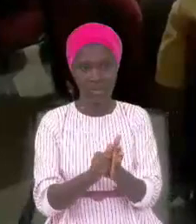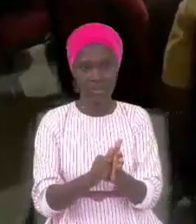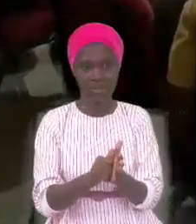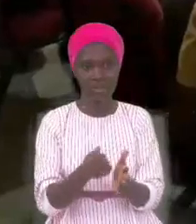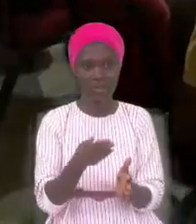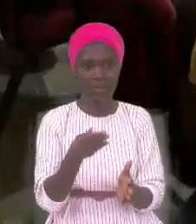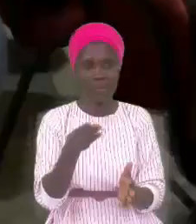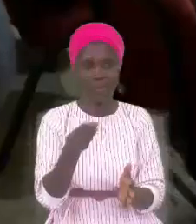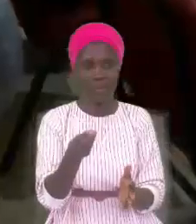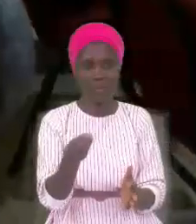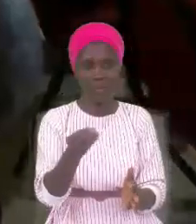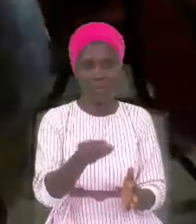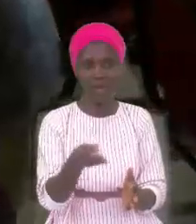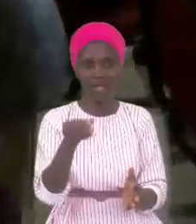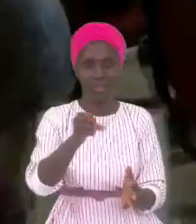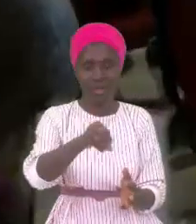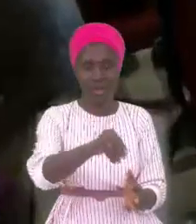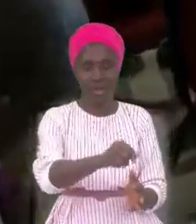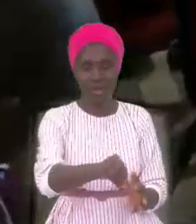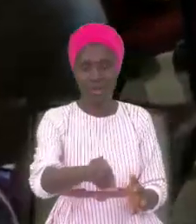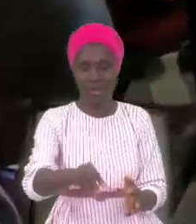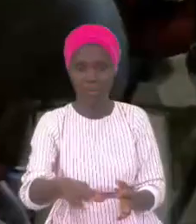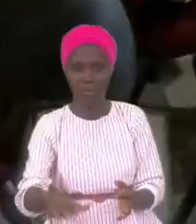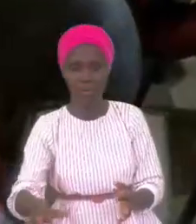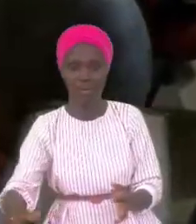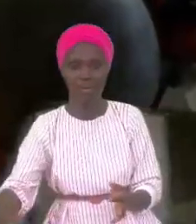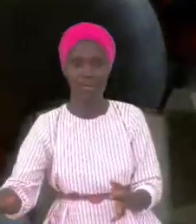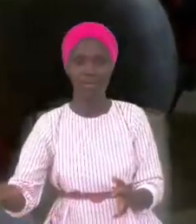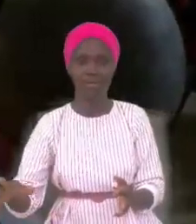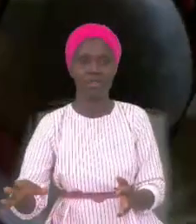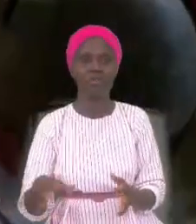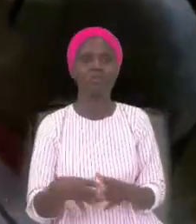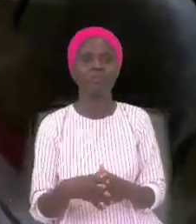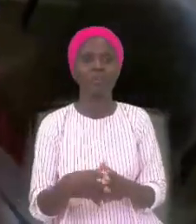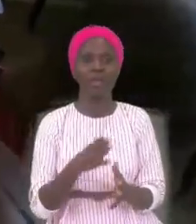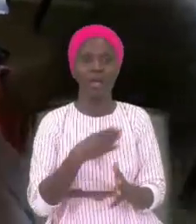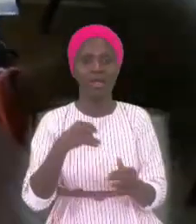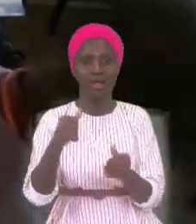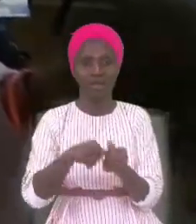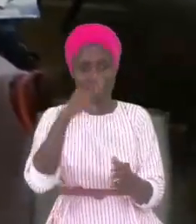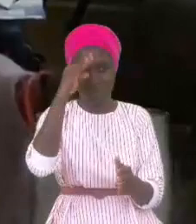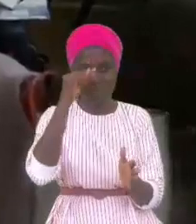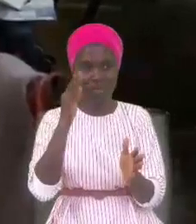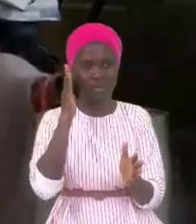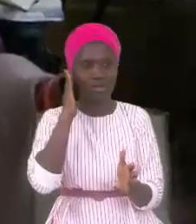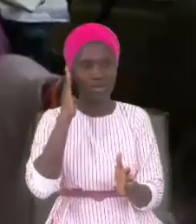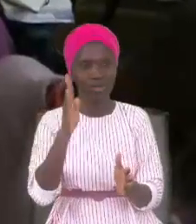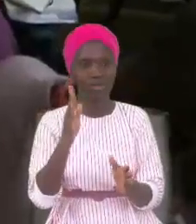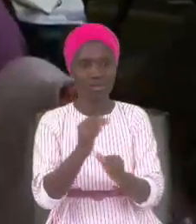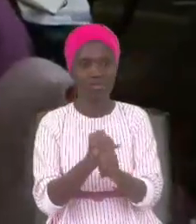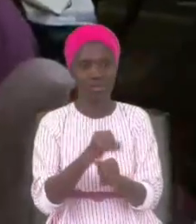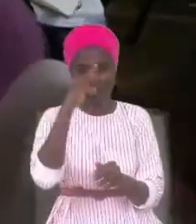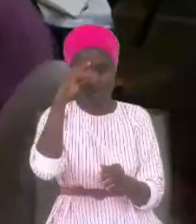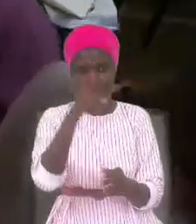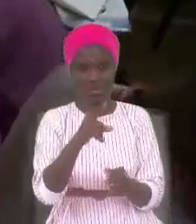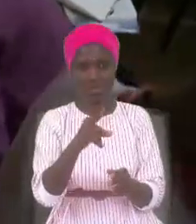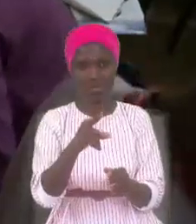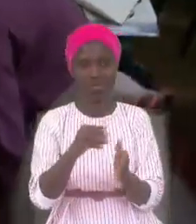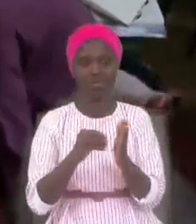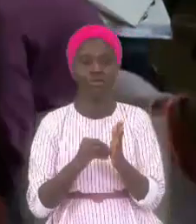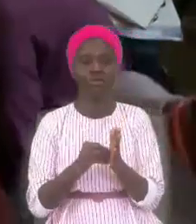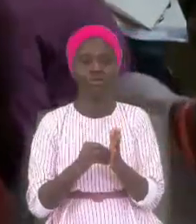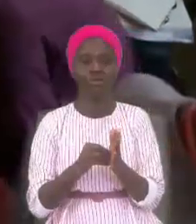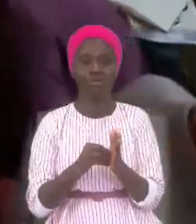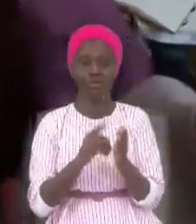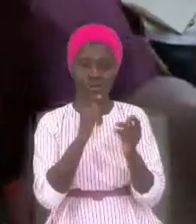are one. They are building the same habitation for God. And they are